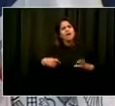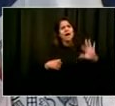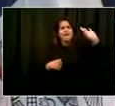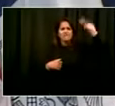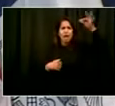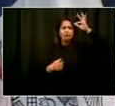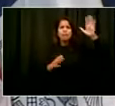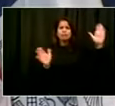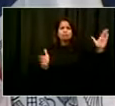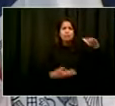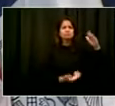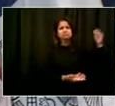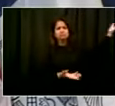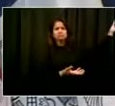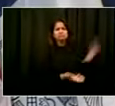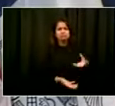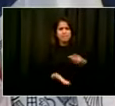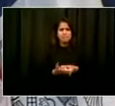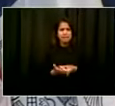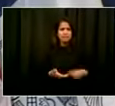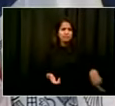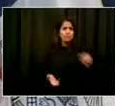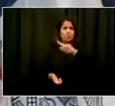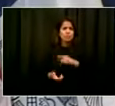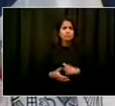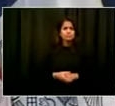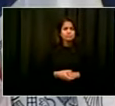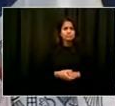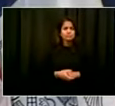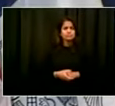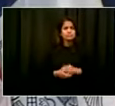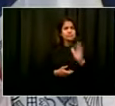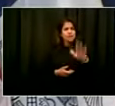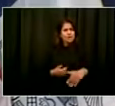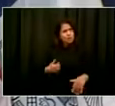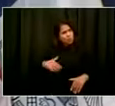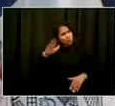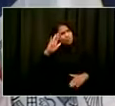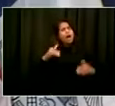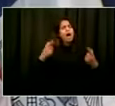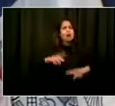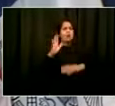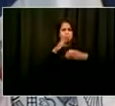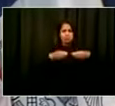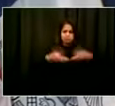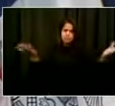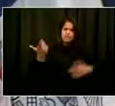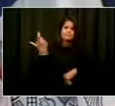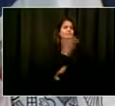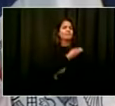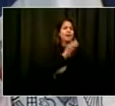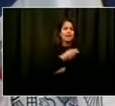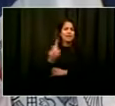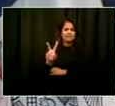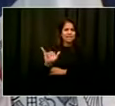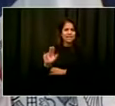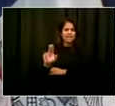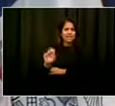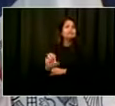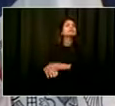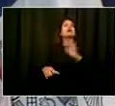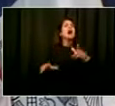will be a stimulus sooner rather than later. And there will be a vaccine. I don't know anyone in the healthcare profession who doubts that there will be a vaccine